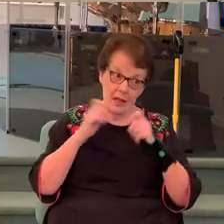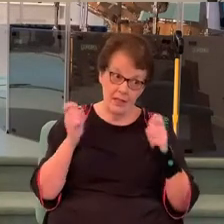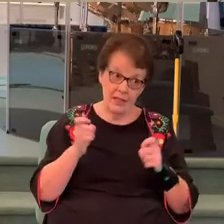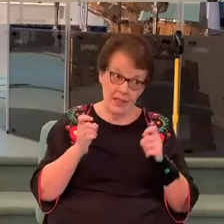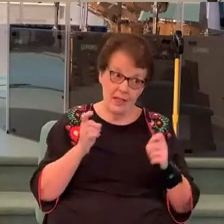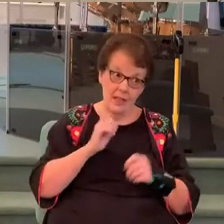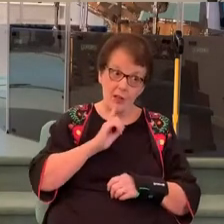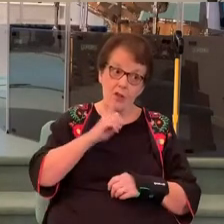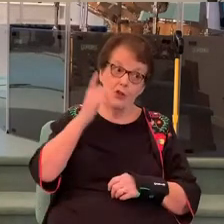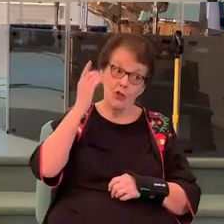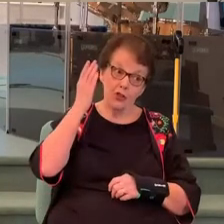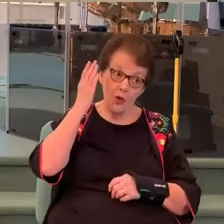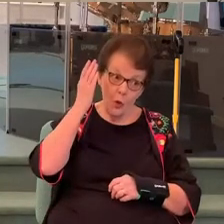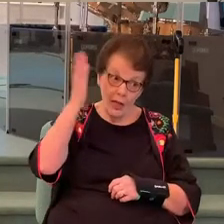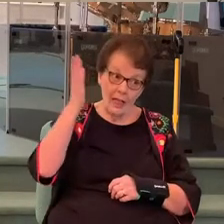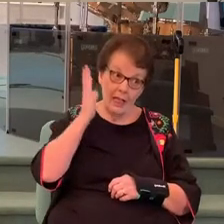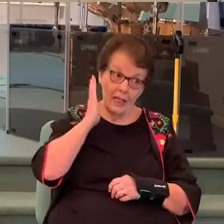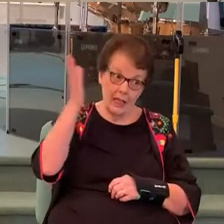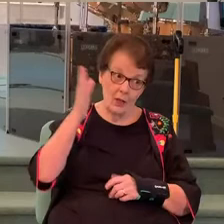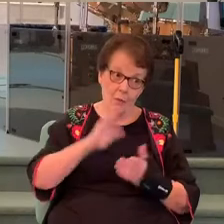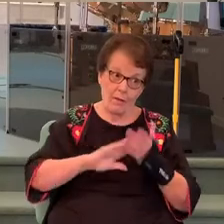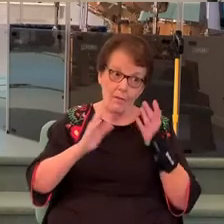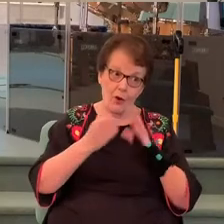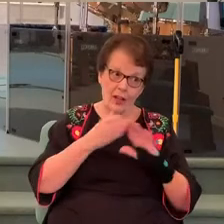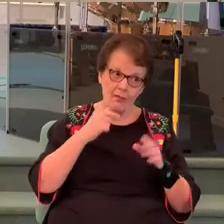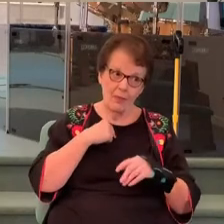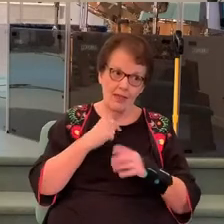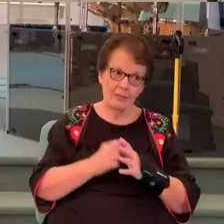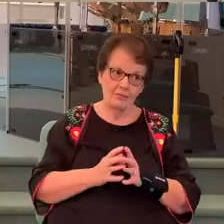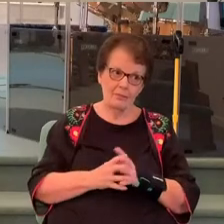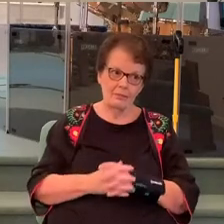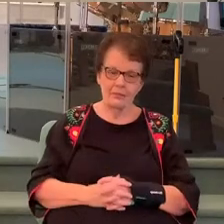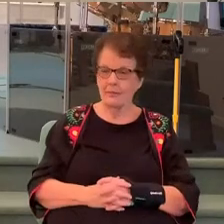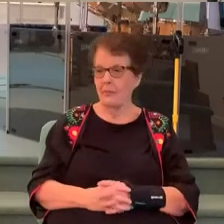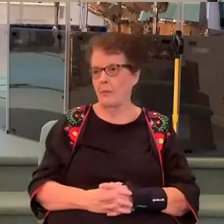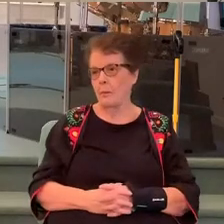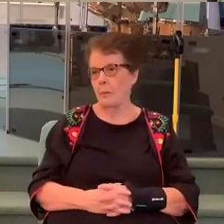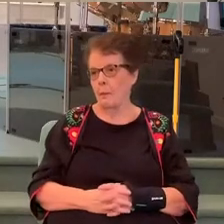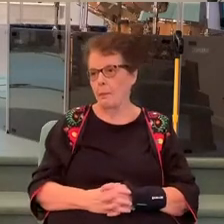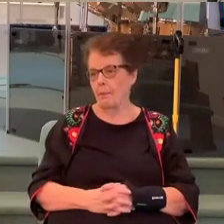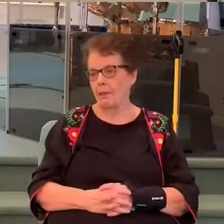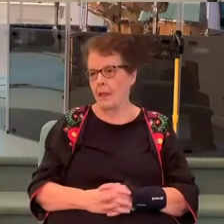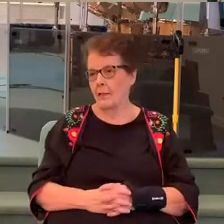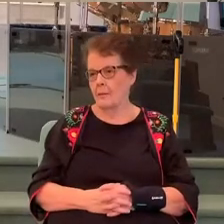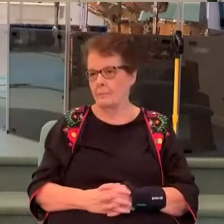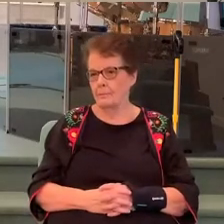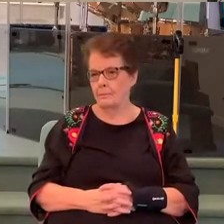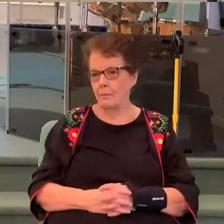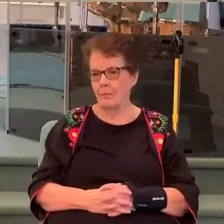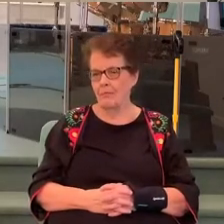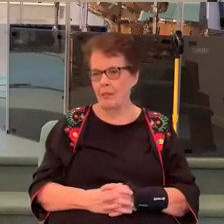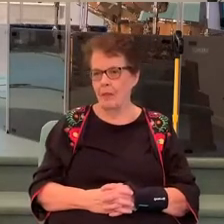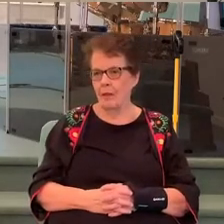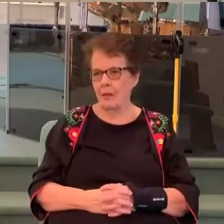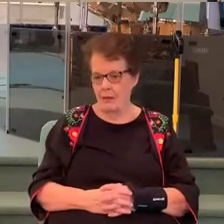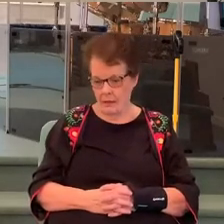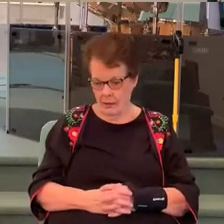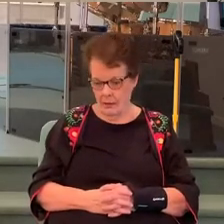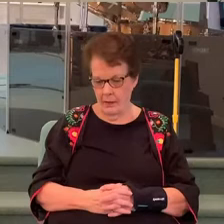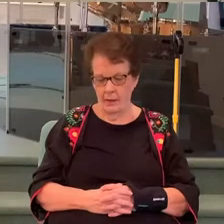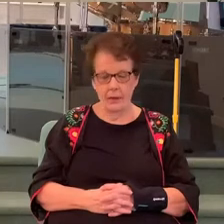have restored right relationship with Him? If he has committed sins, he will be forgiven. Not he might